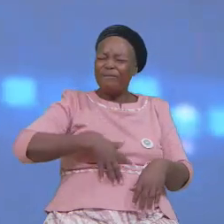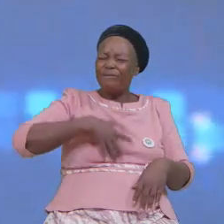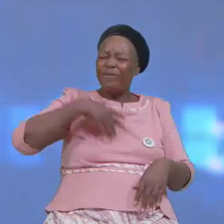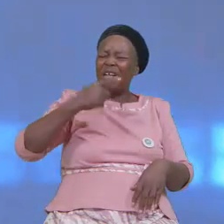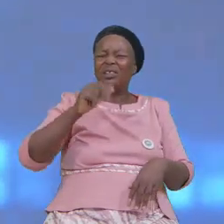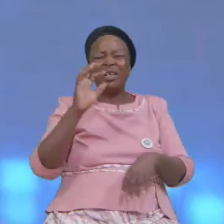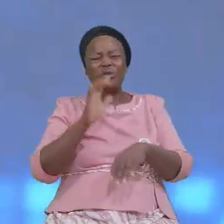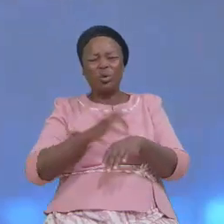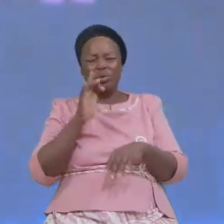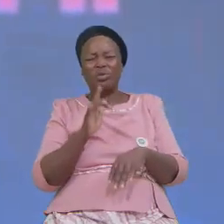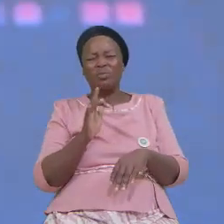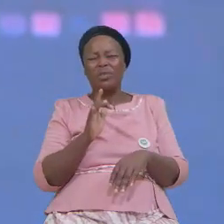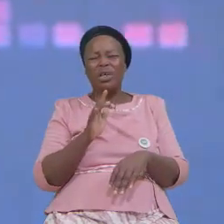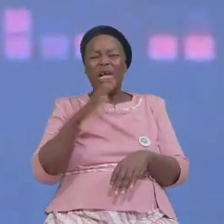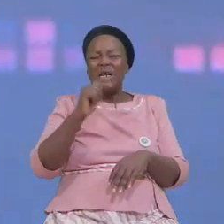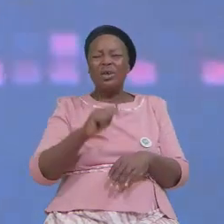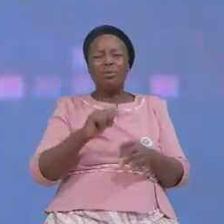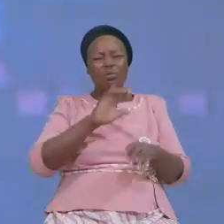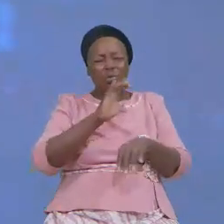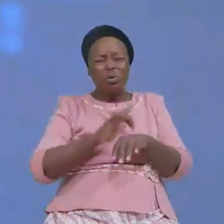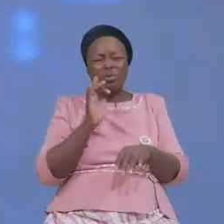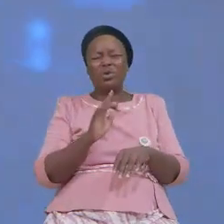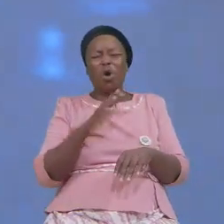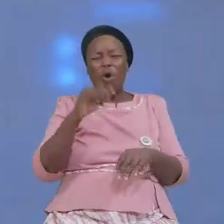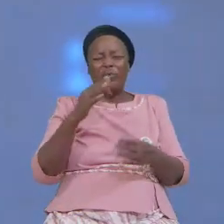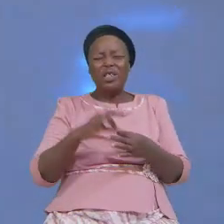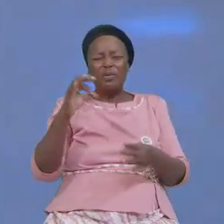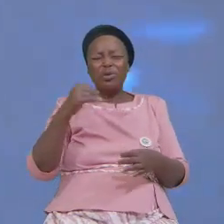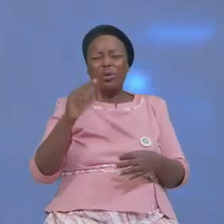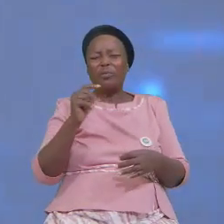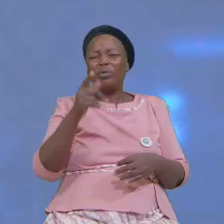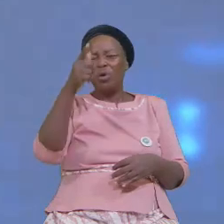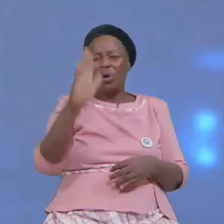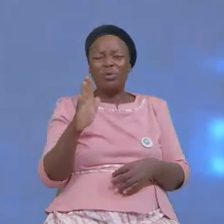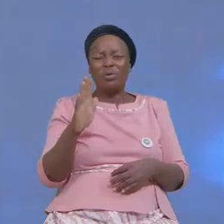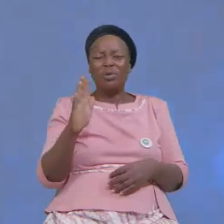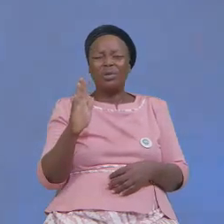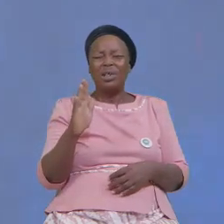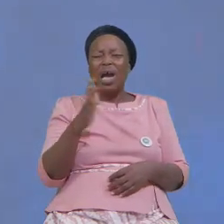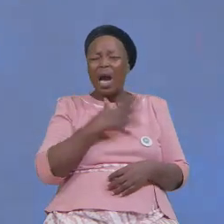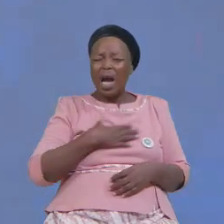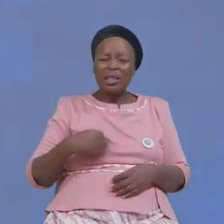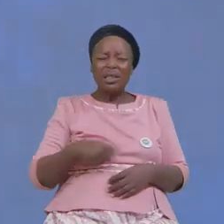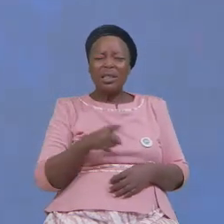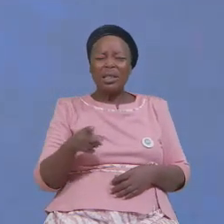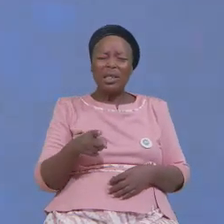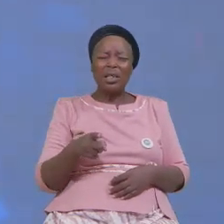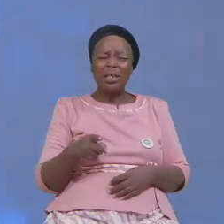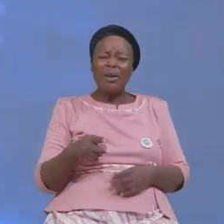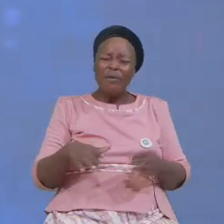touch, the conviction of the Spirit of God, and they